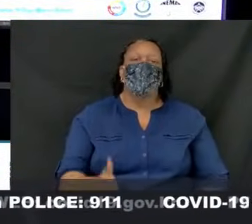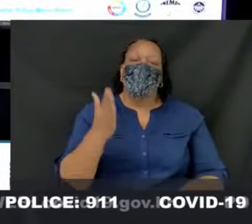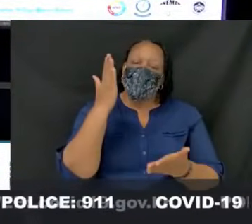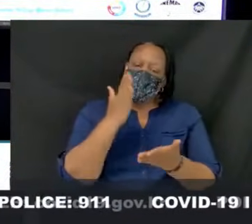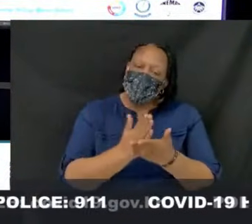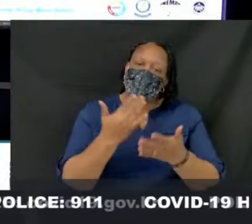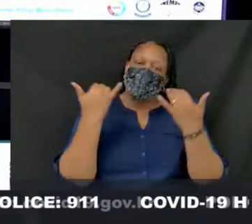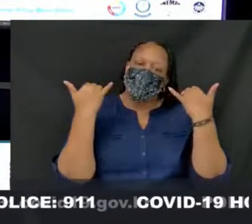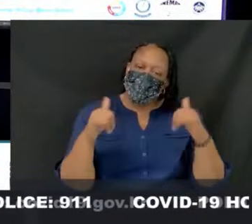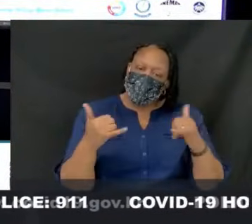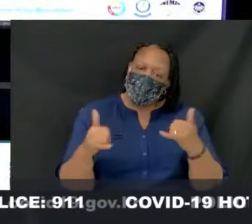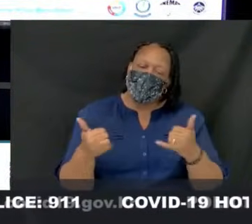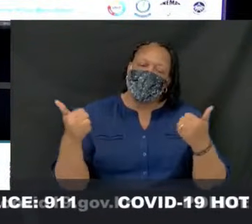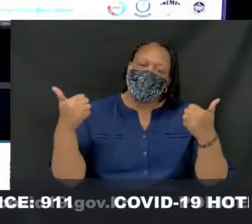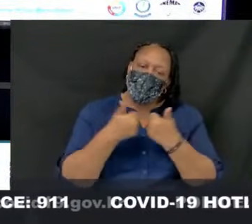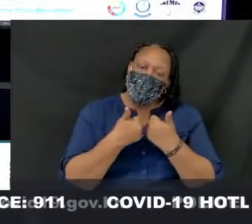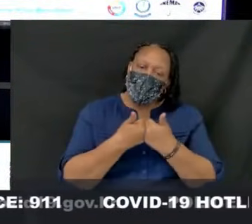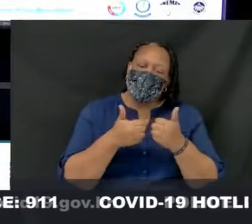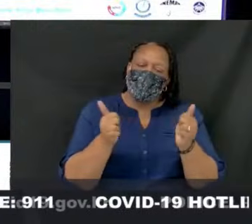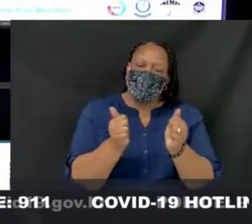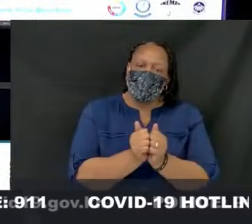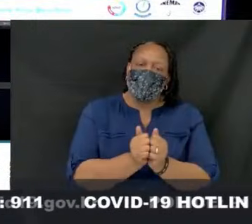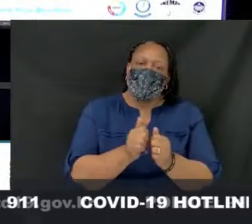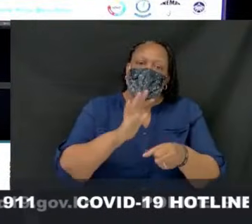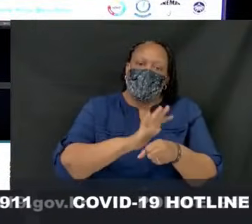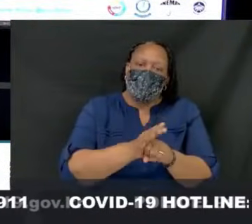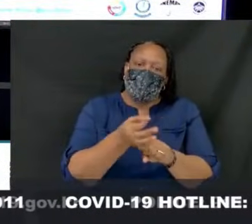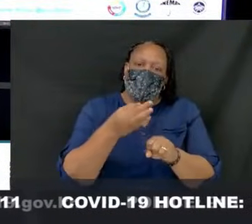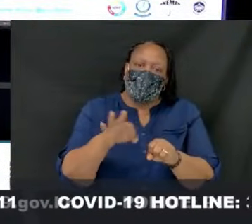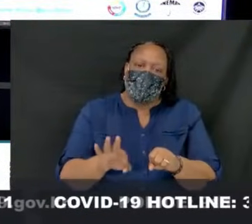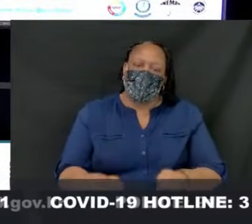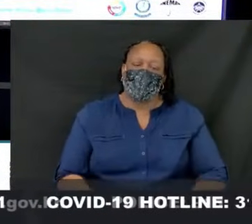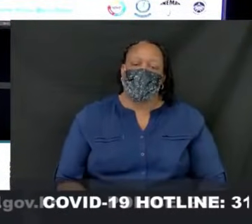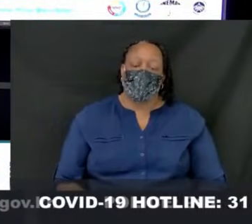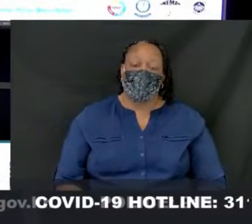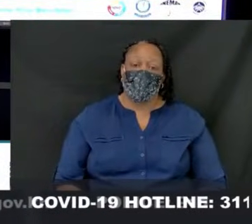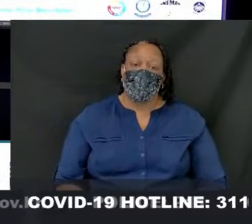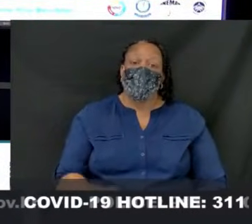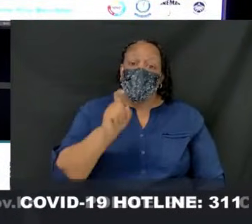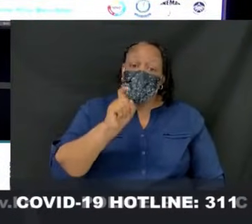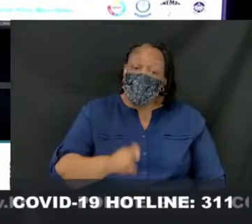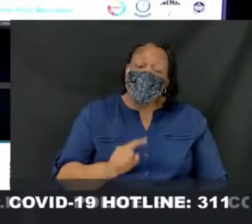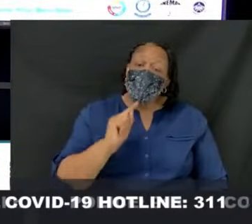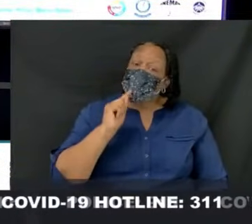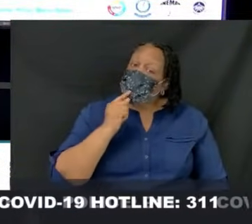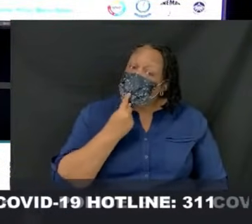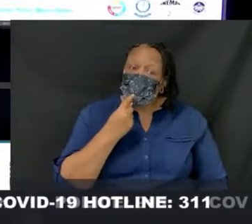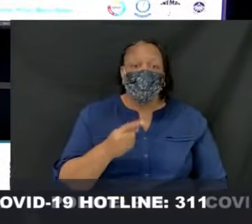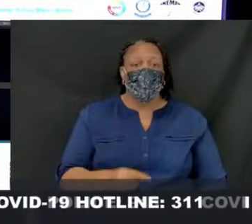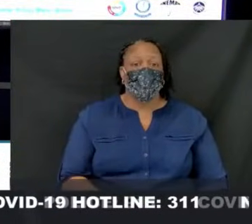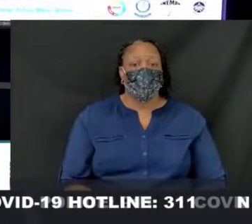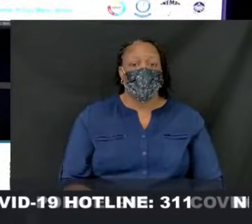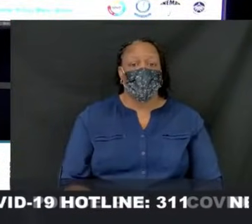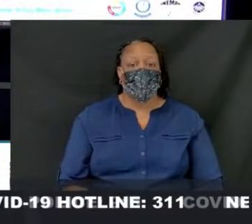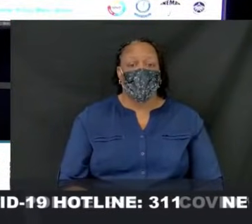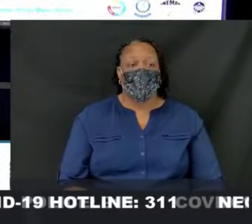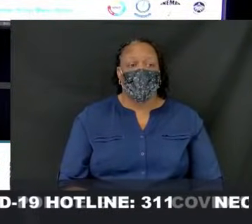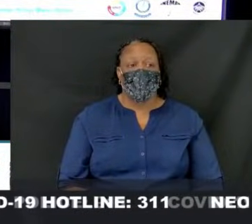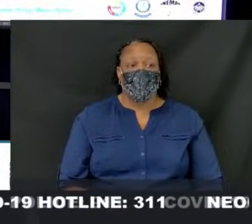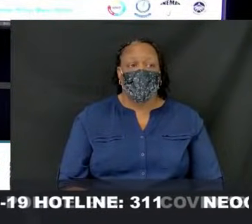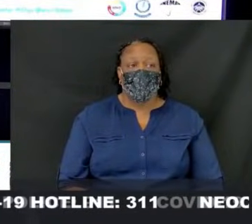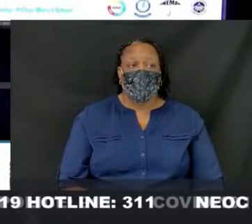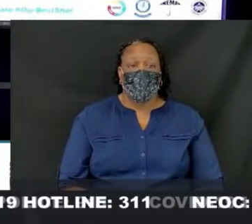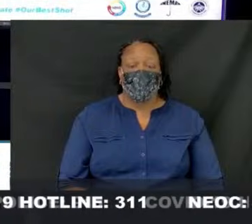this virus. It is time for us to take this virus serious, because if we don't, more people are going to